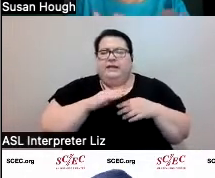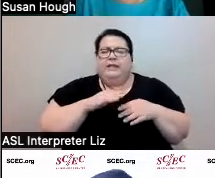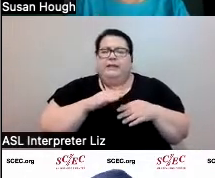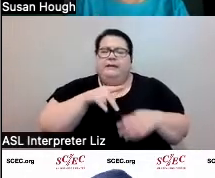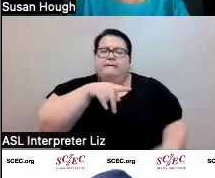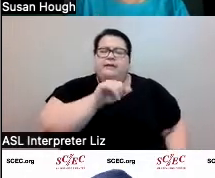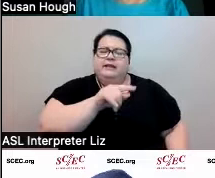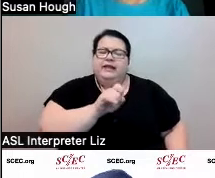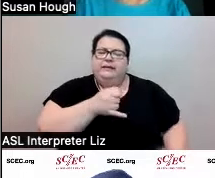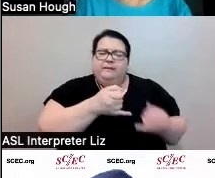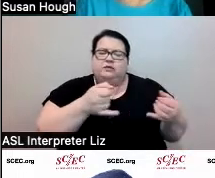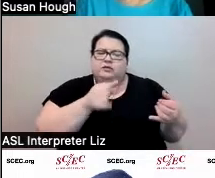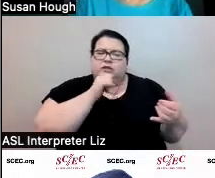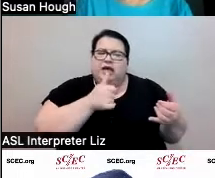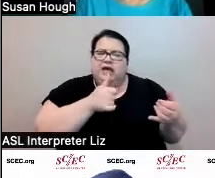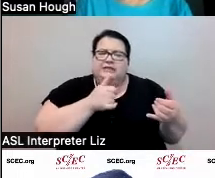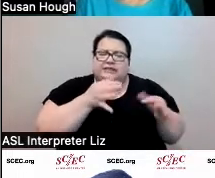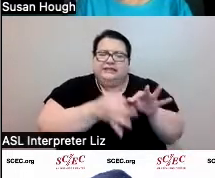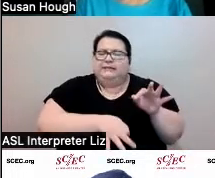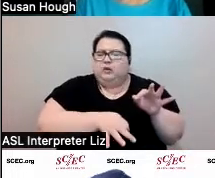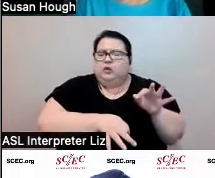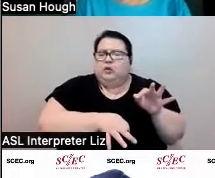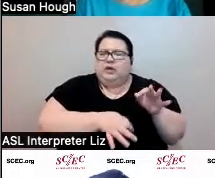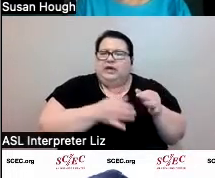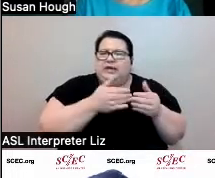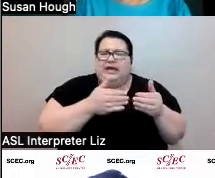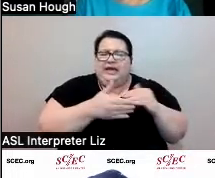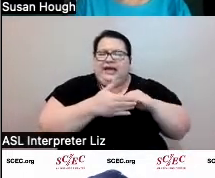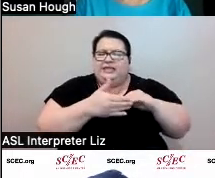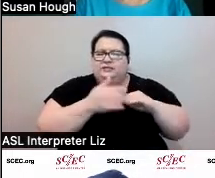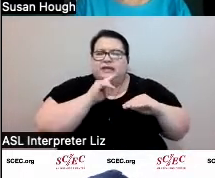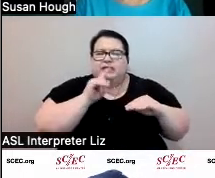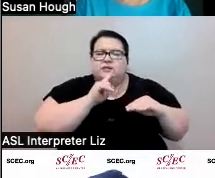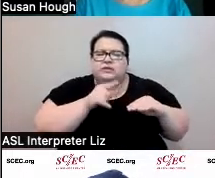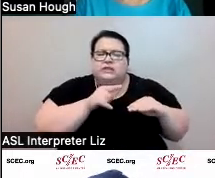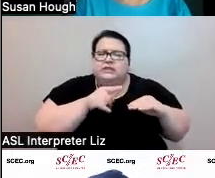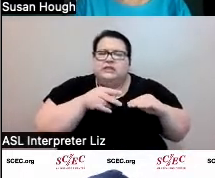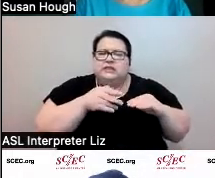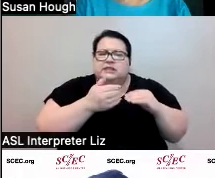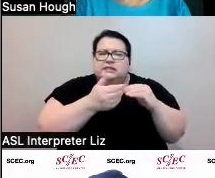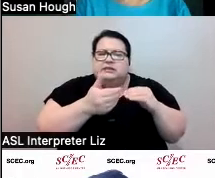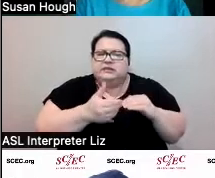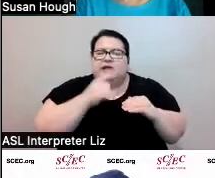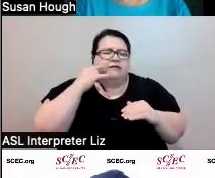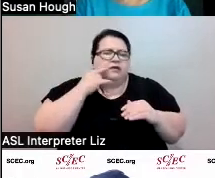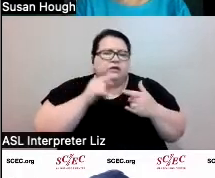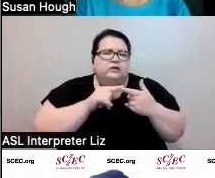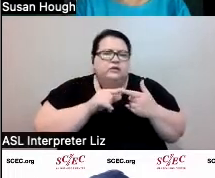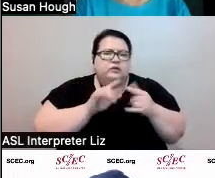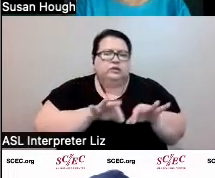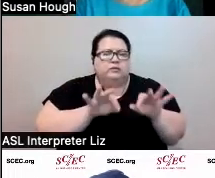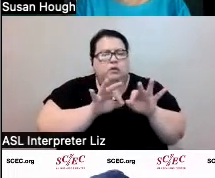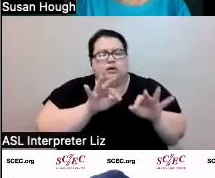simple cartoon knife edge. The plate motion is really shearing California into ribbons. There's important